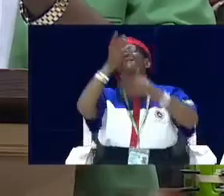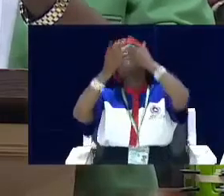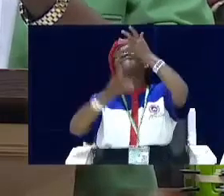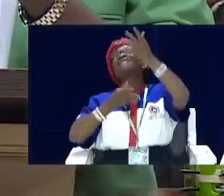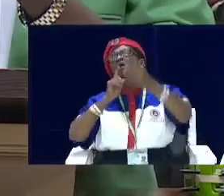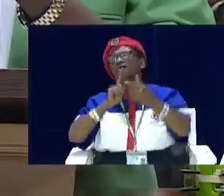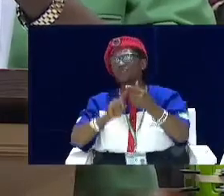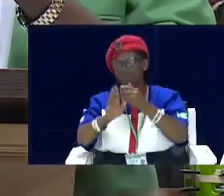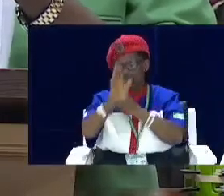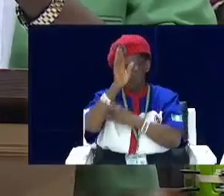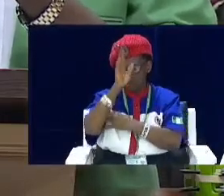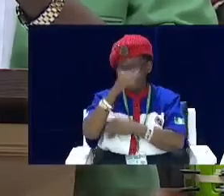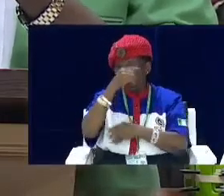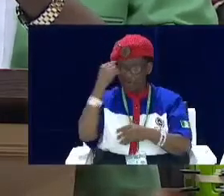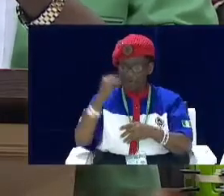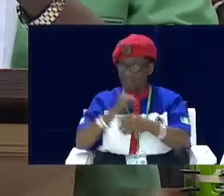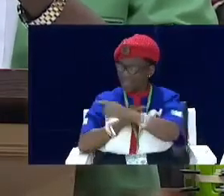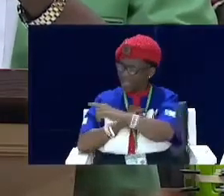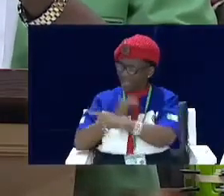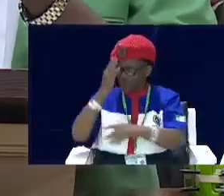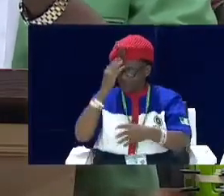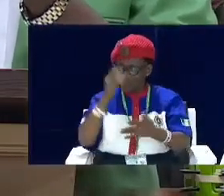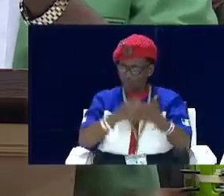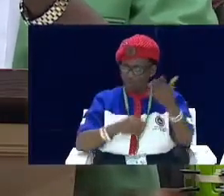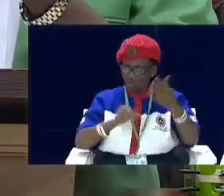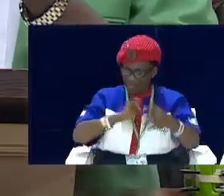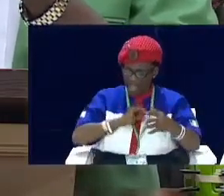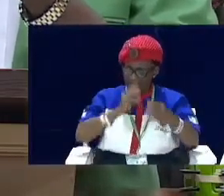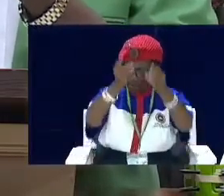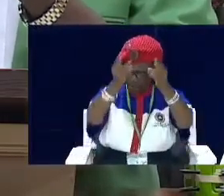know what I want. I